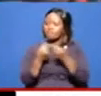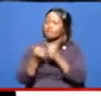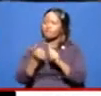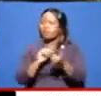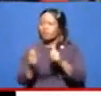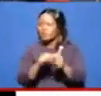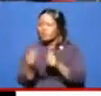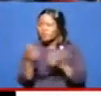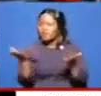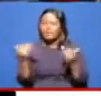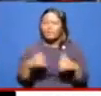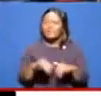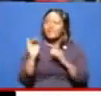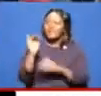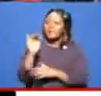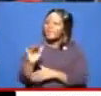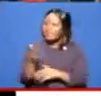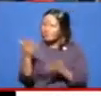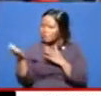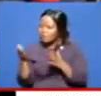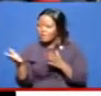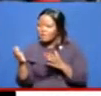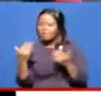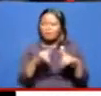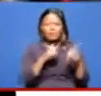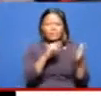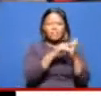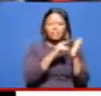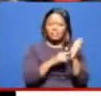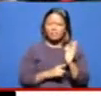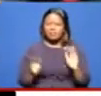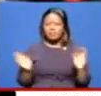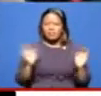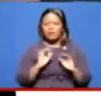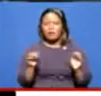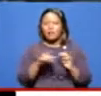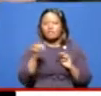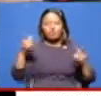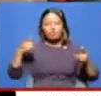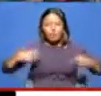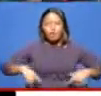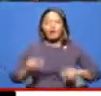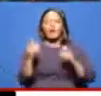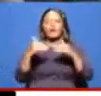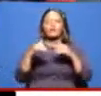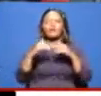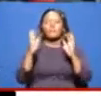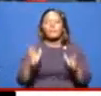any other slight touch or, you know what, you know, like that. So you let the players play.